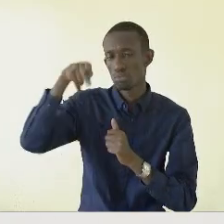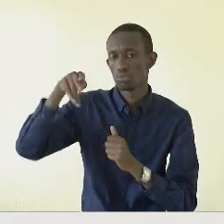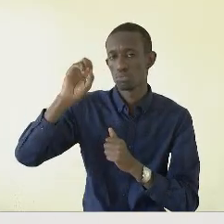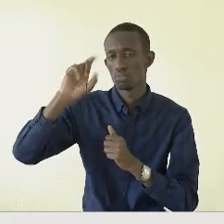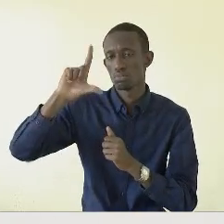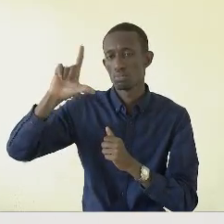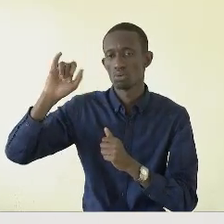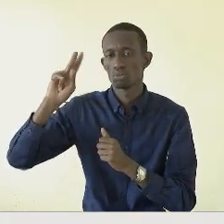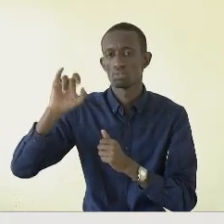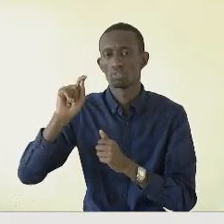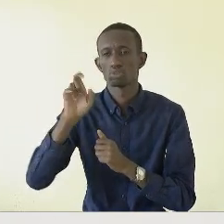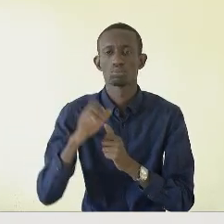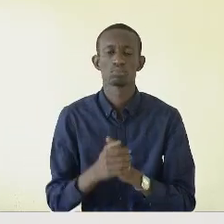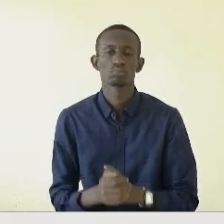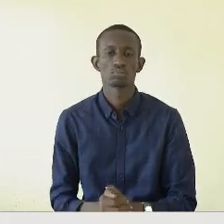of pollination.